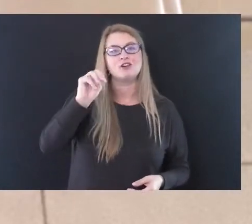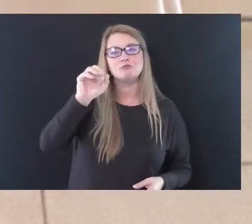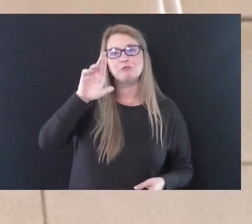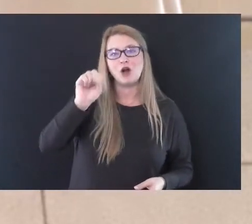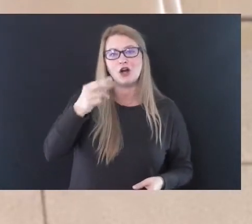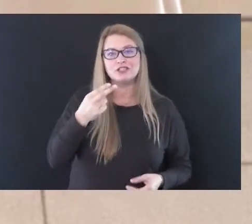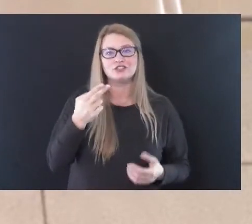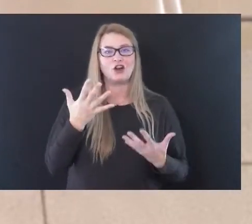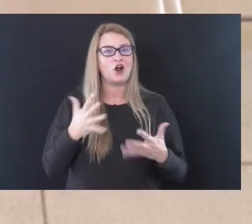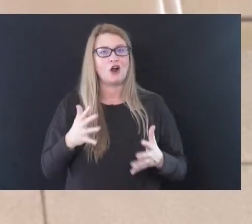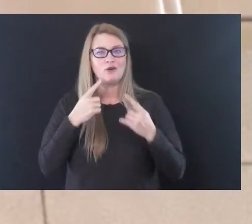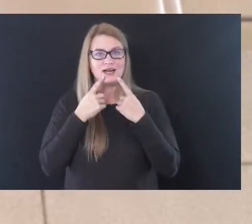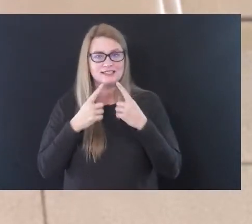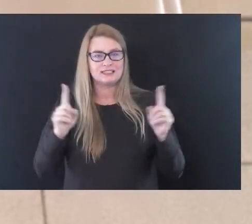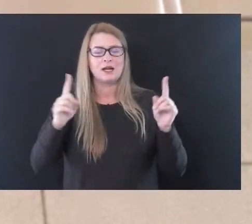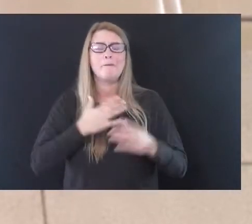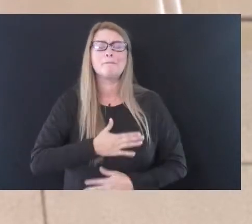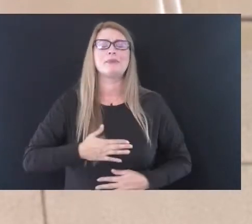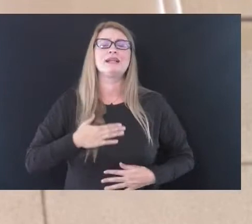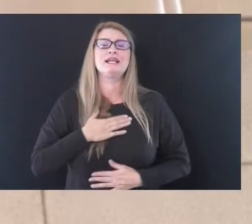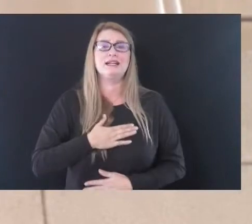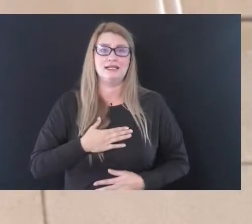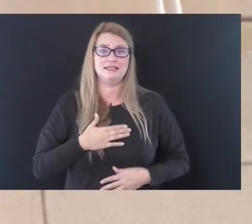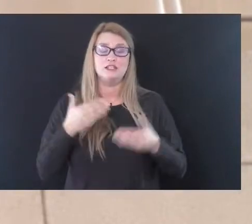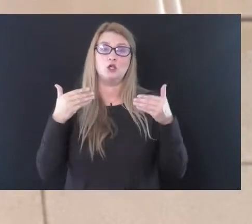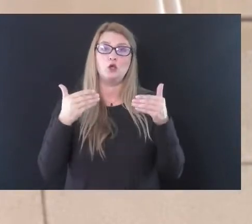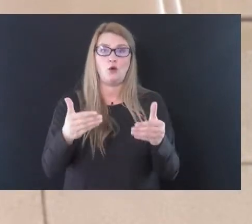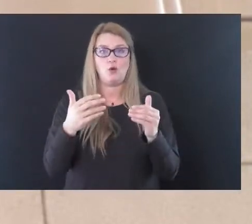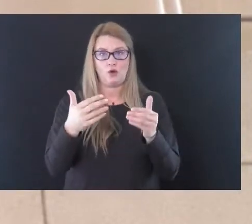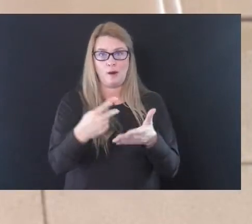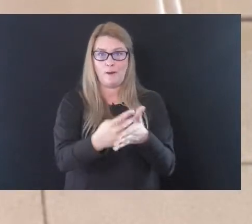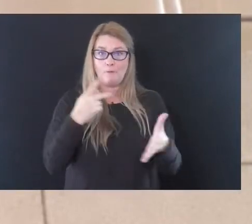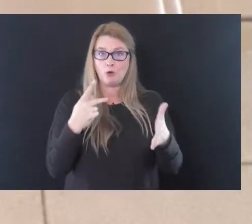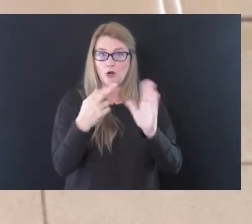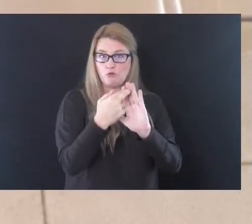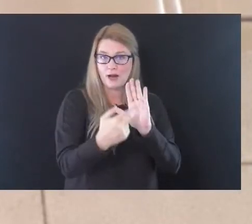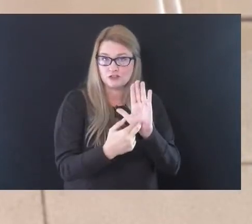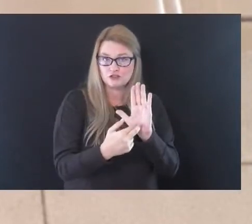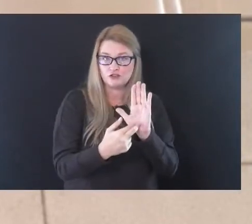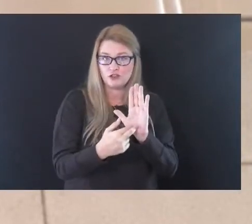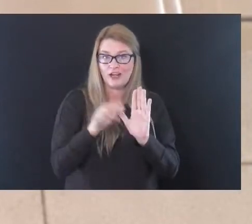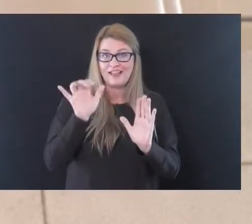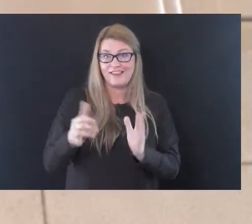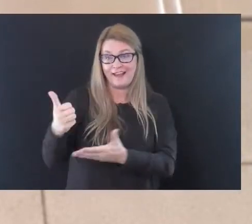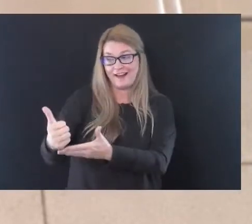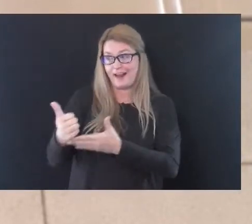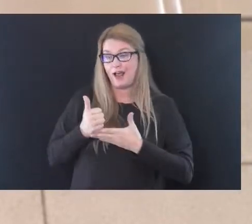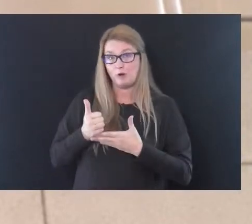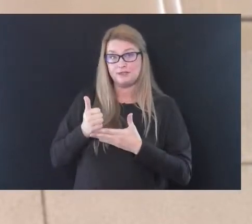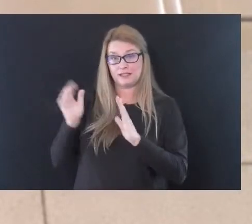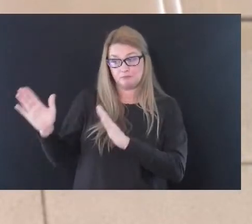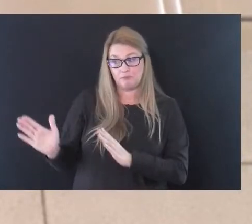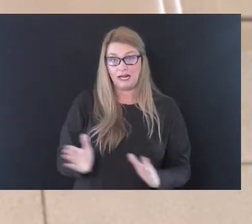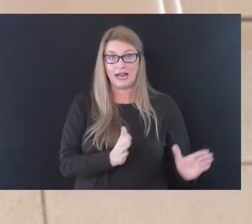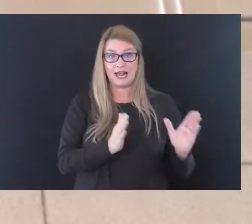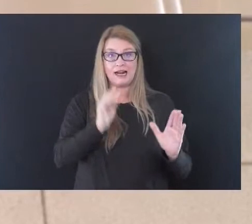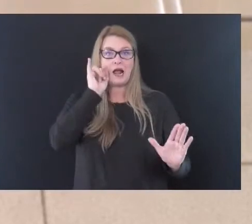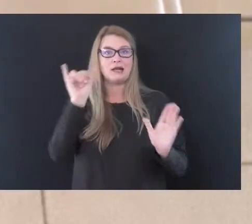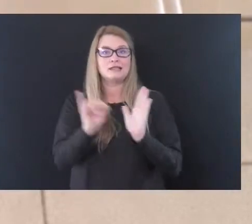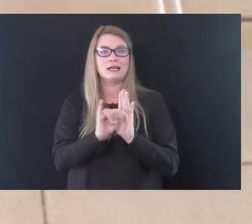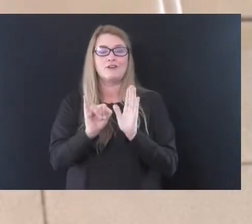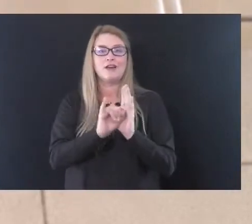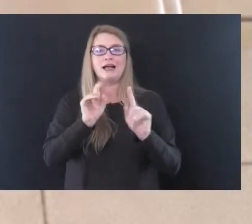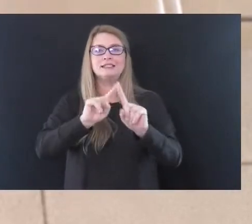and that is pre-register. Pre-registering helps us plan, it helps us identify